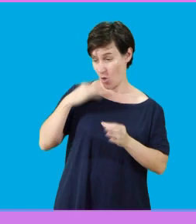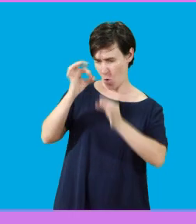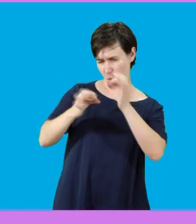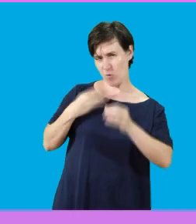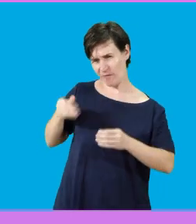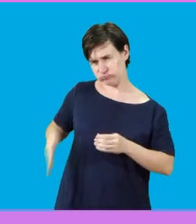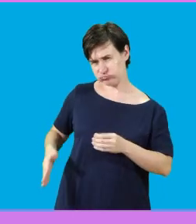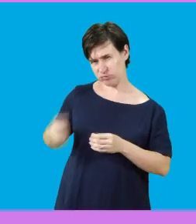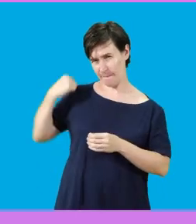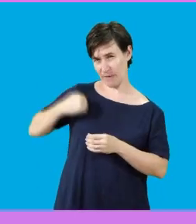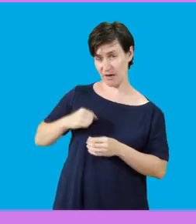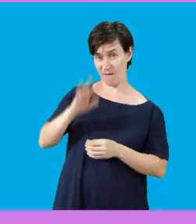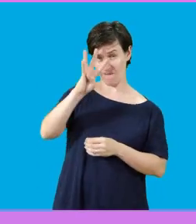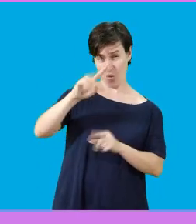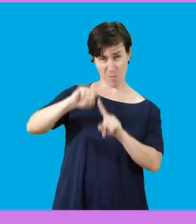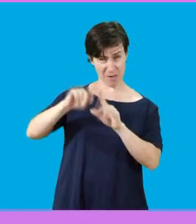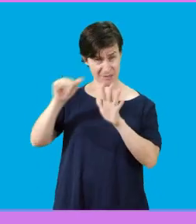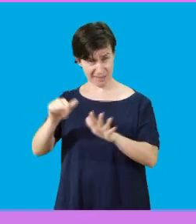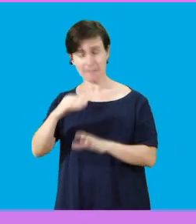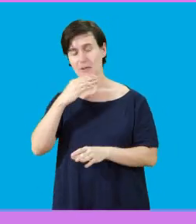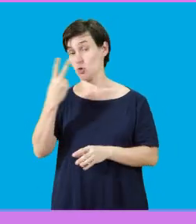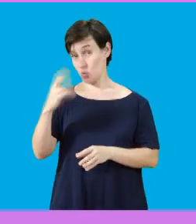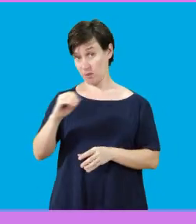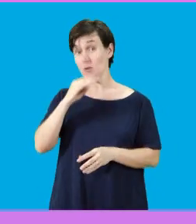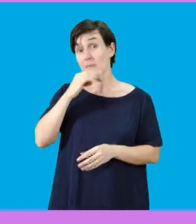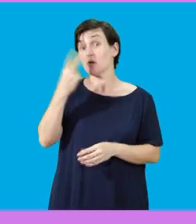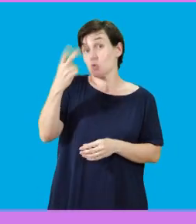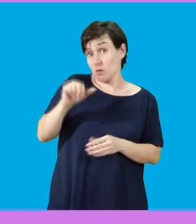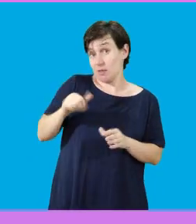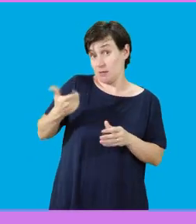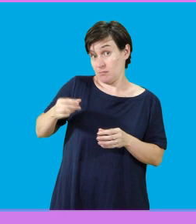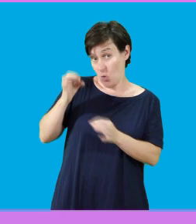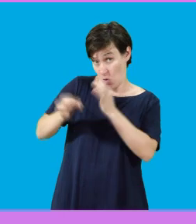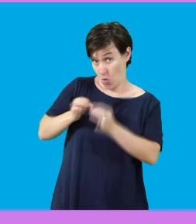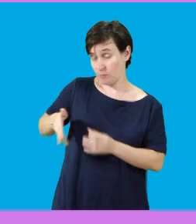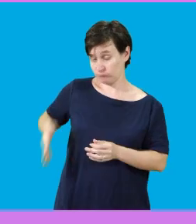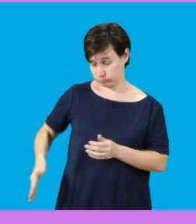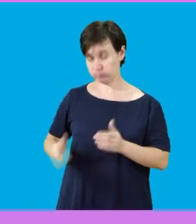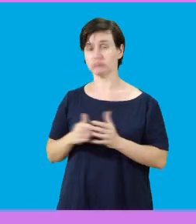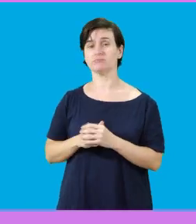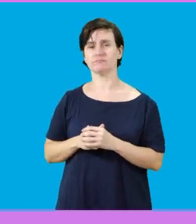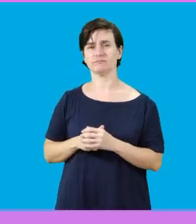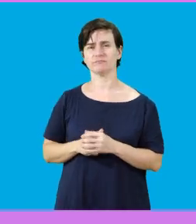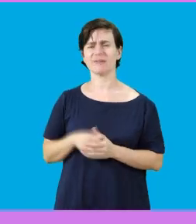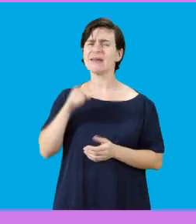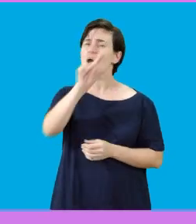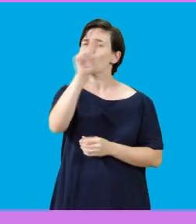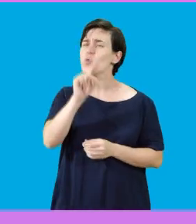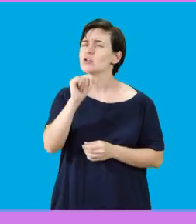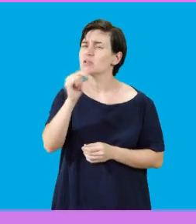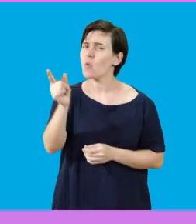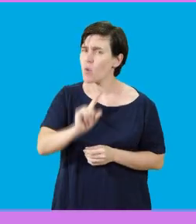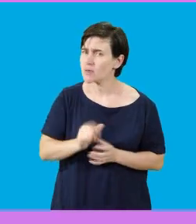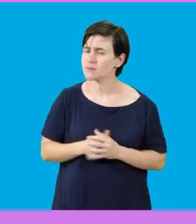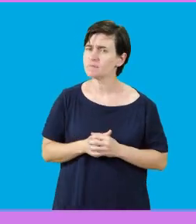do we have inside the bag? We've got 4 plus 16, which is 20. 4 plus 16 is 20. And then now what does the question